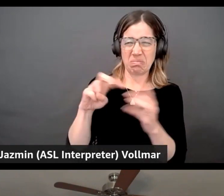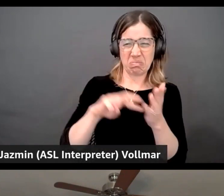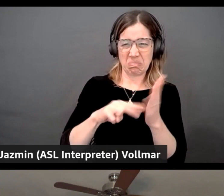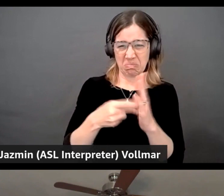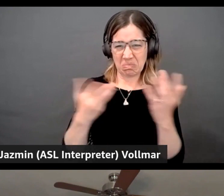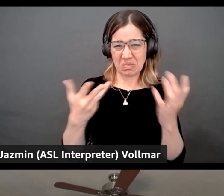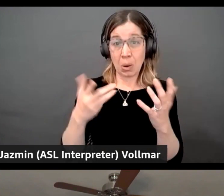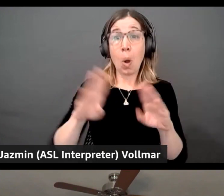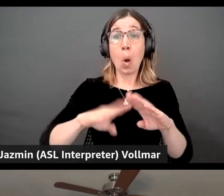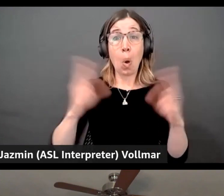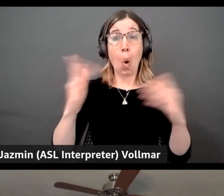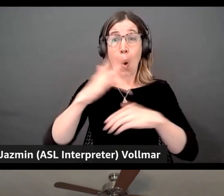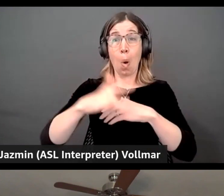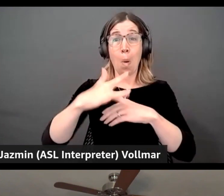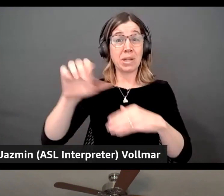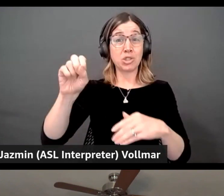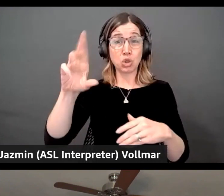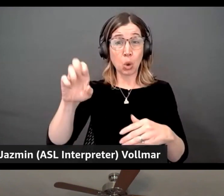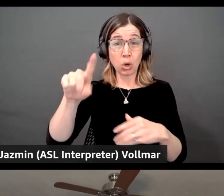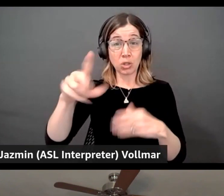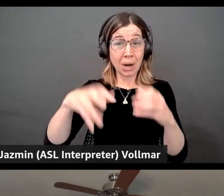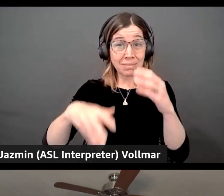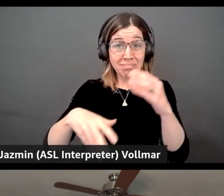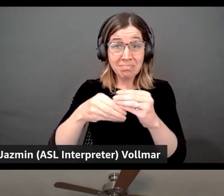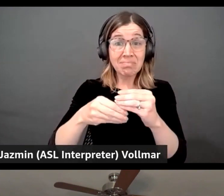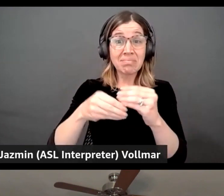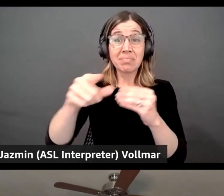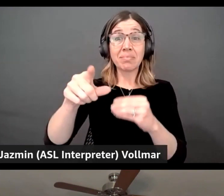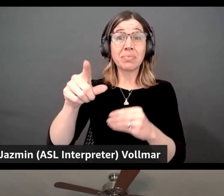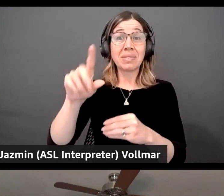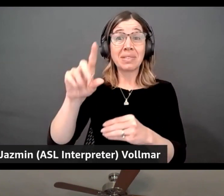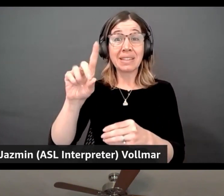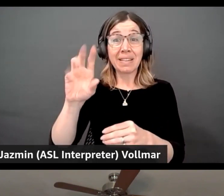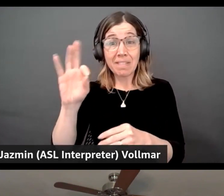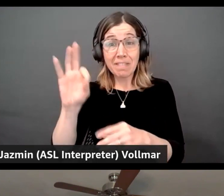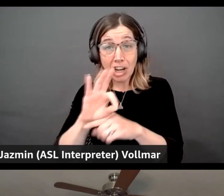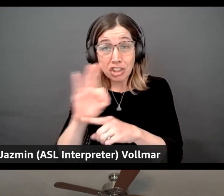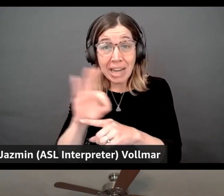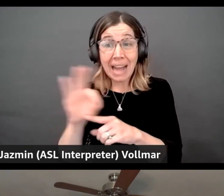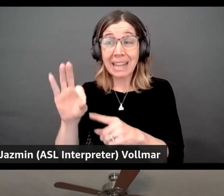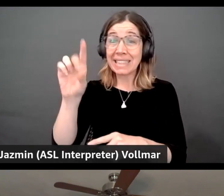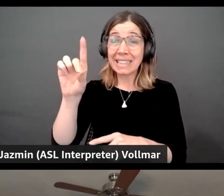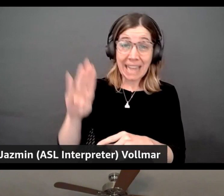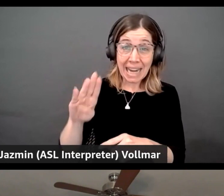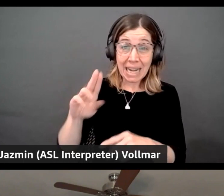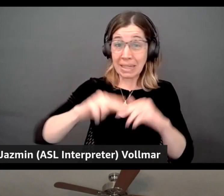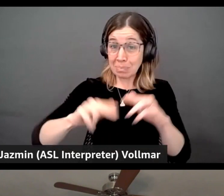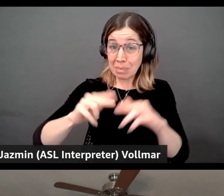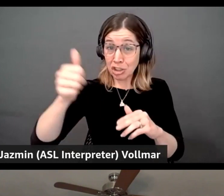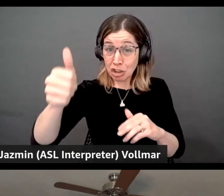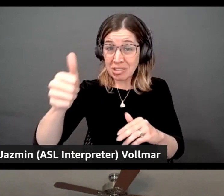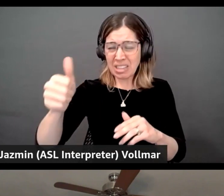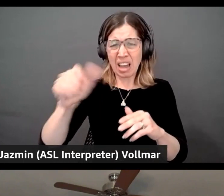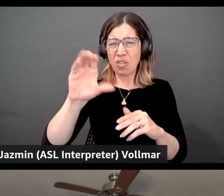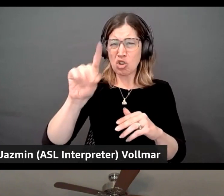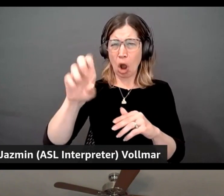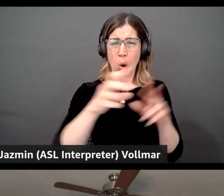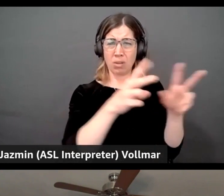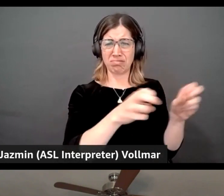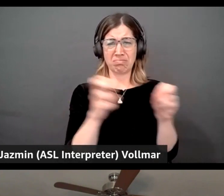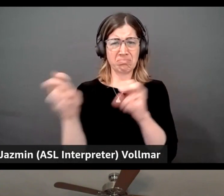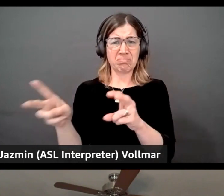build your own database or add functionality, you can take the code, fork it, copy it, do your own thing. But then that means that you're